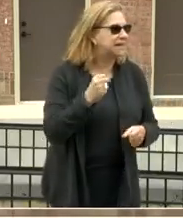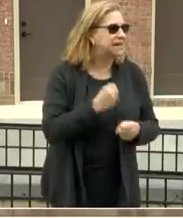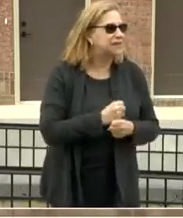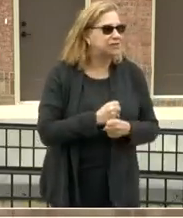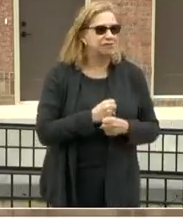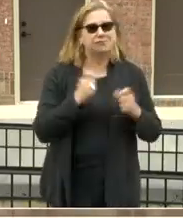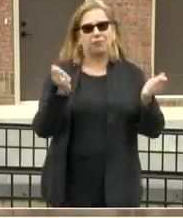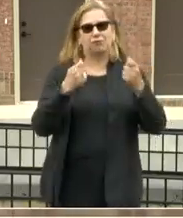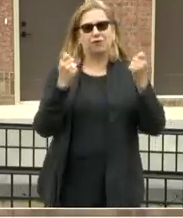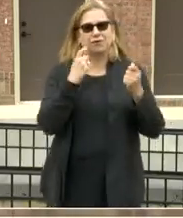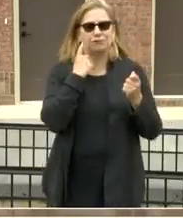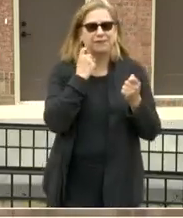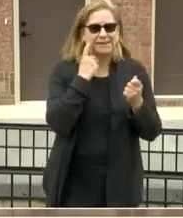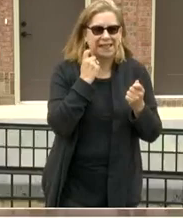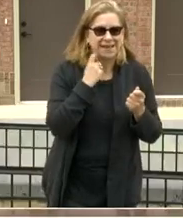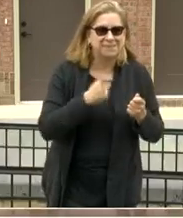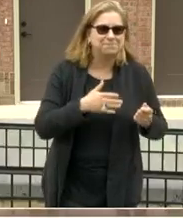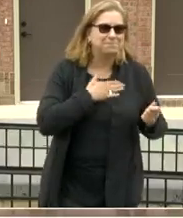Happy.